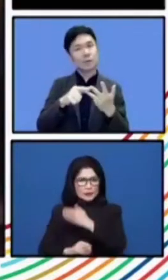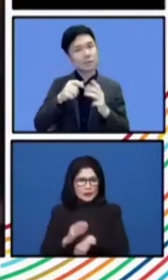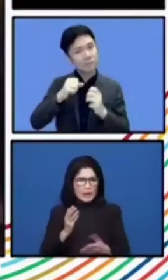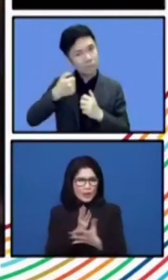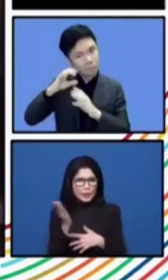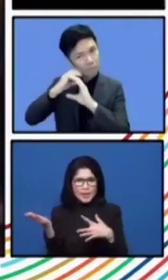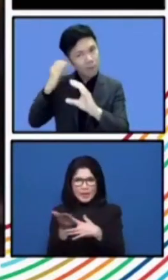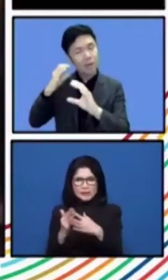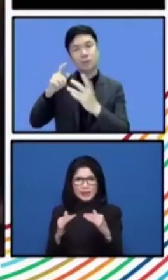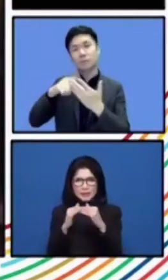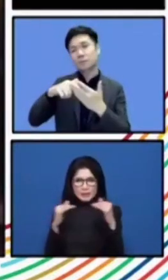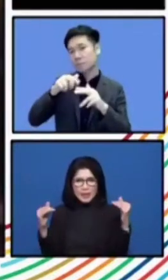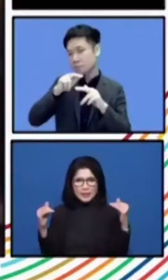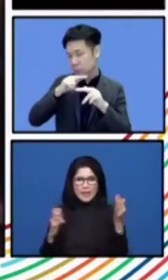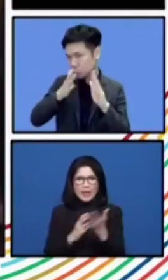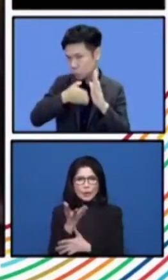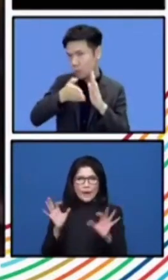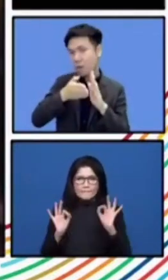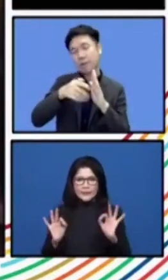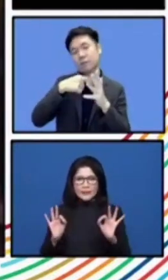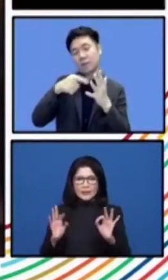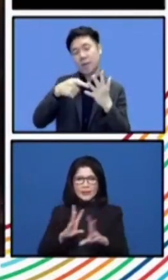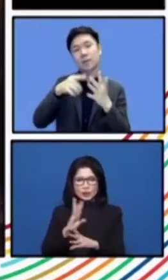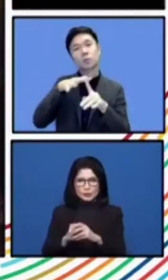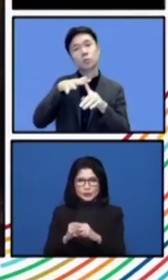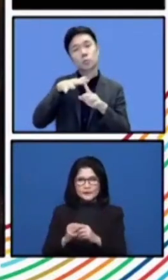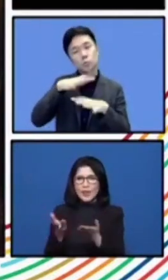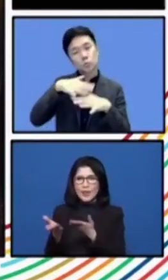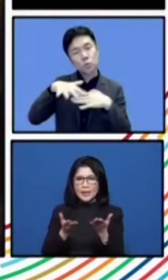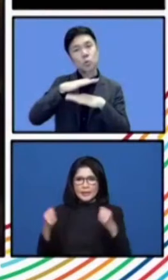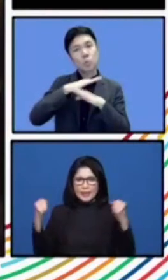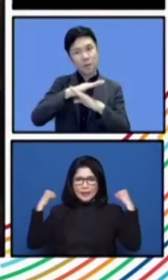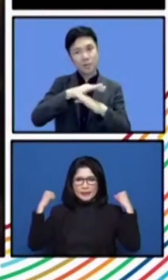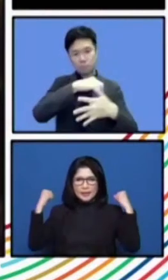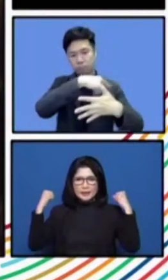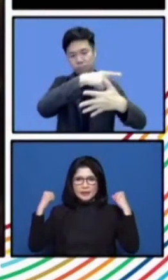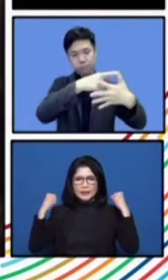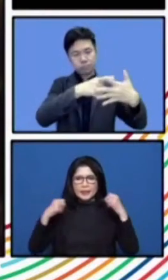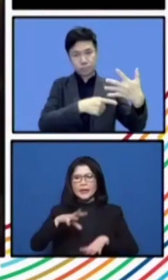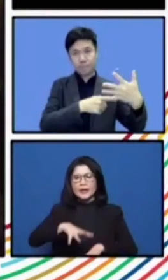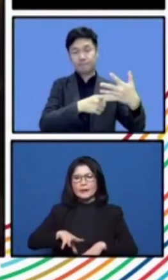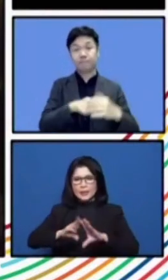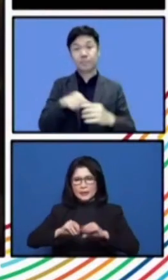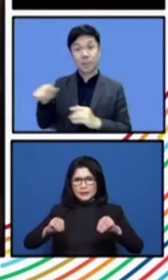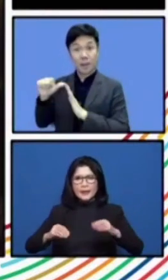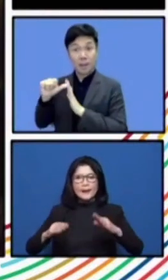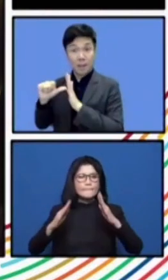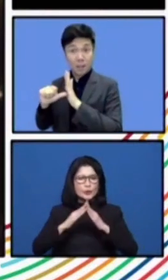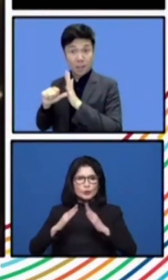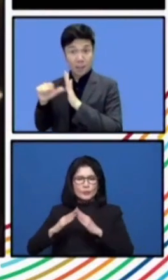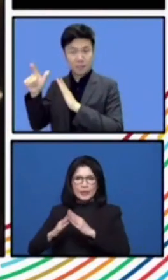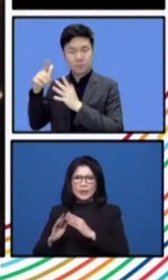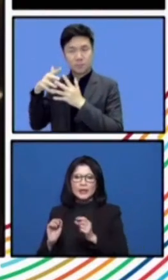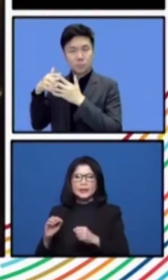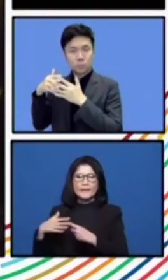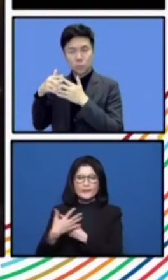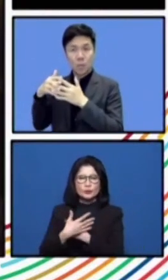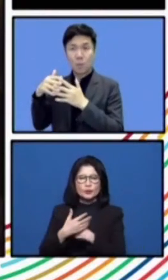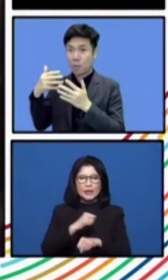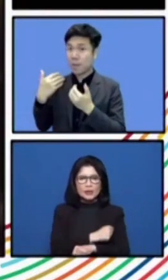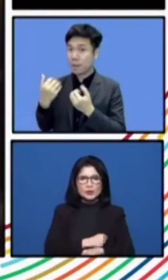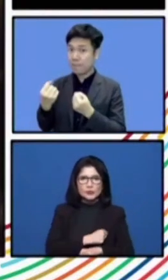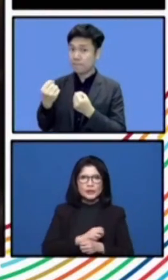under the American Rescue plan act the United States provided increased funds to disability community-based organizations